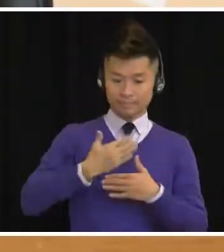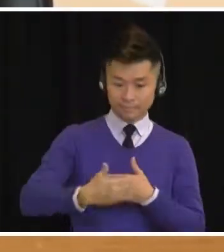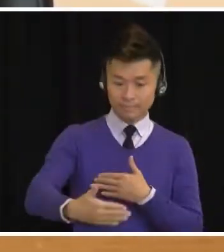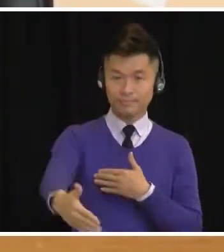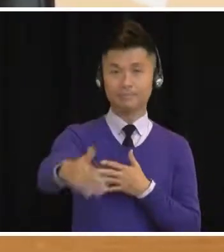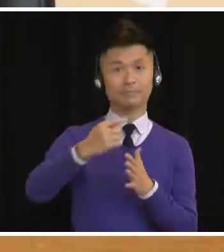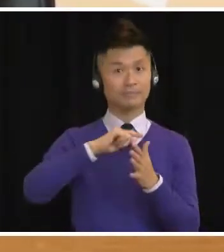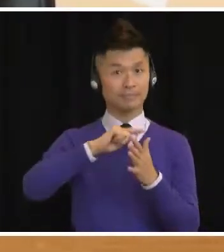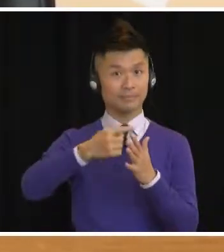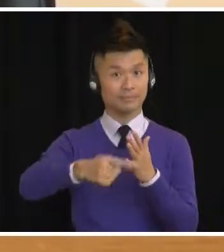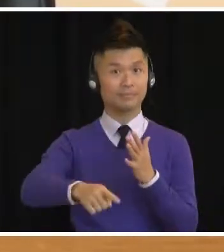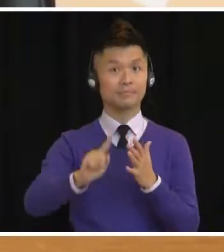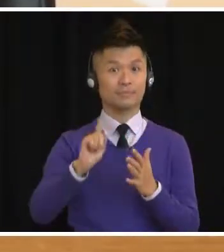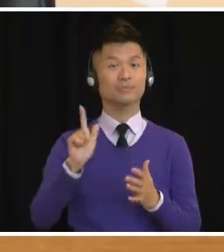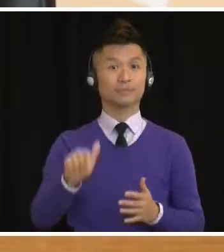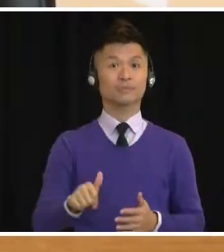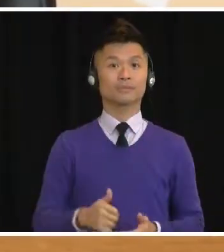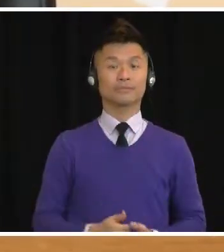It's